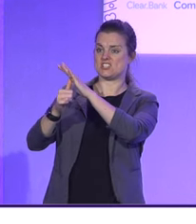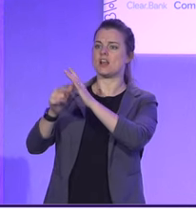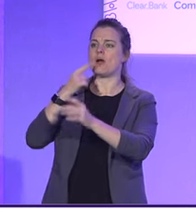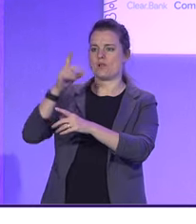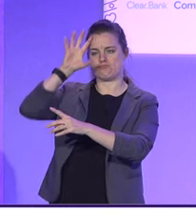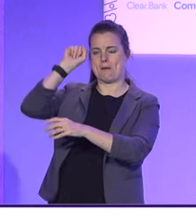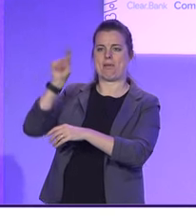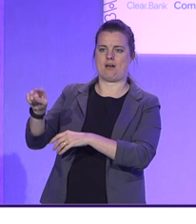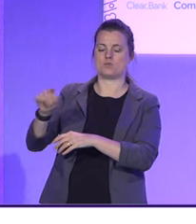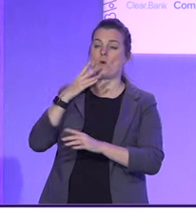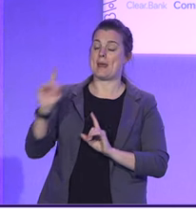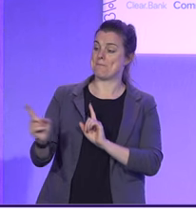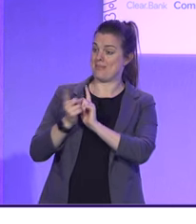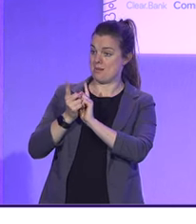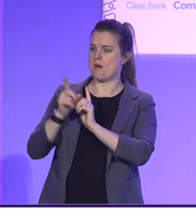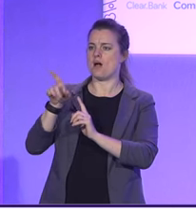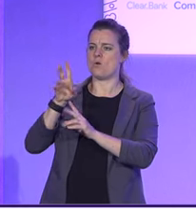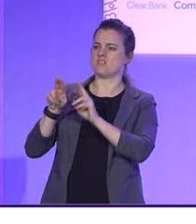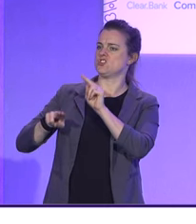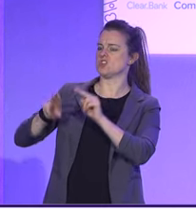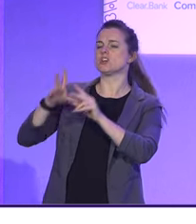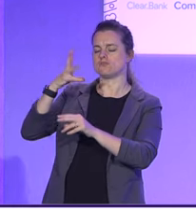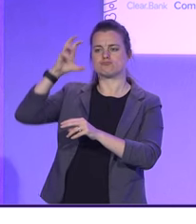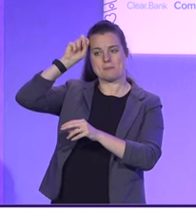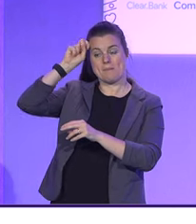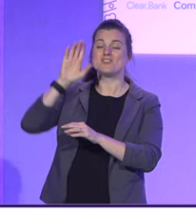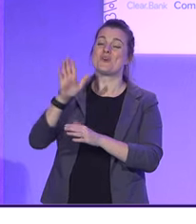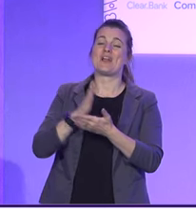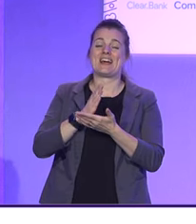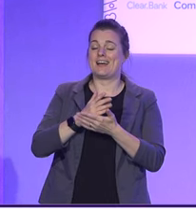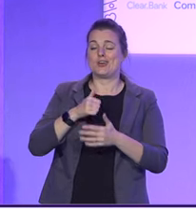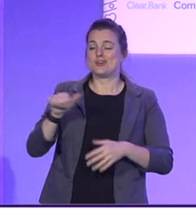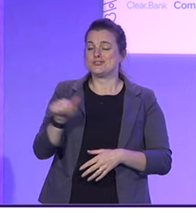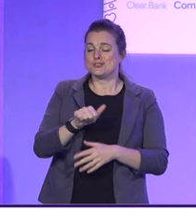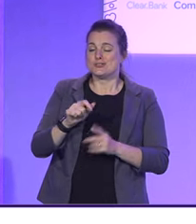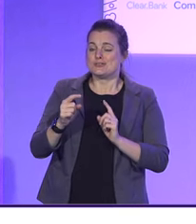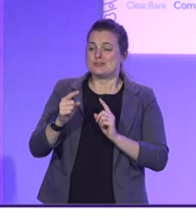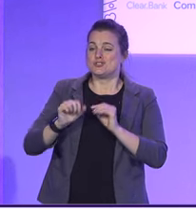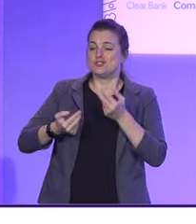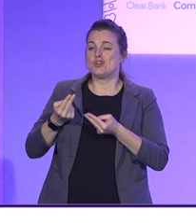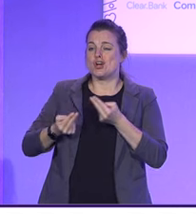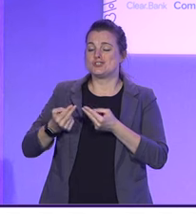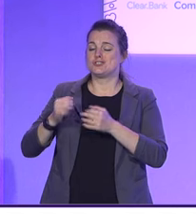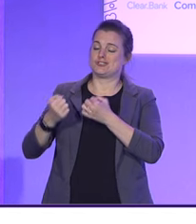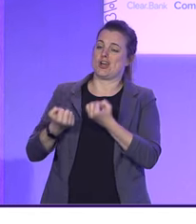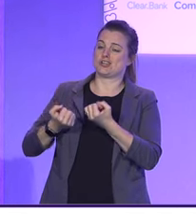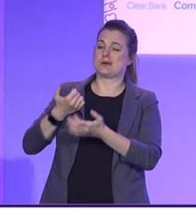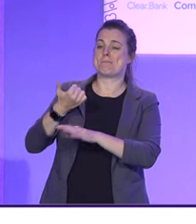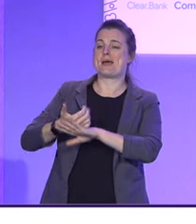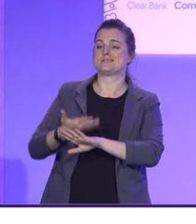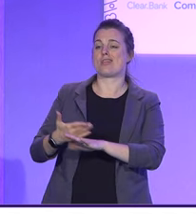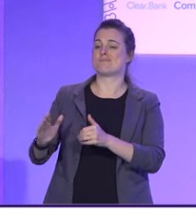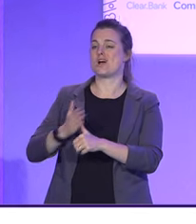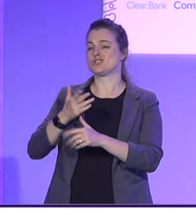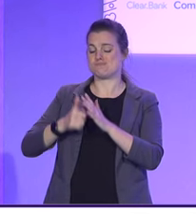And research also says that you should not close off on the very first impression that you get. And gender bias, pretty obvious, you are discriminating